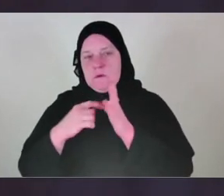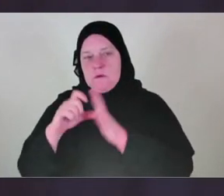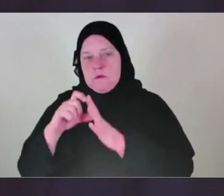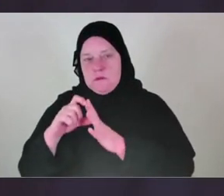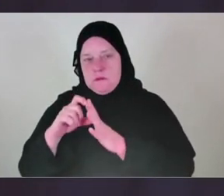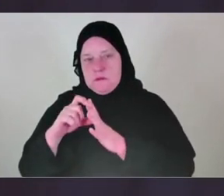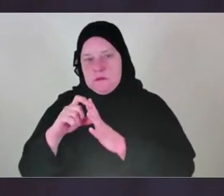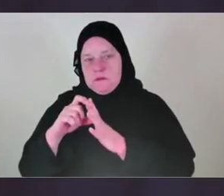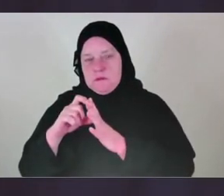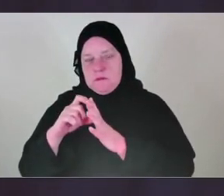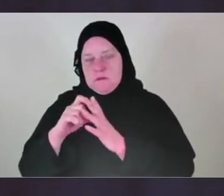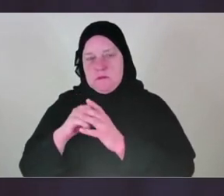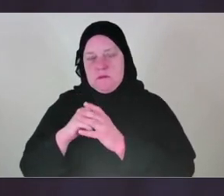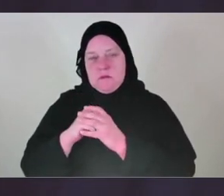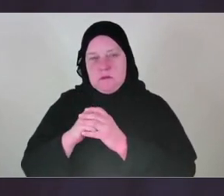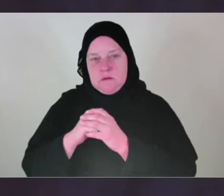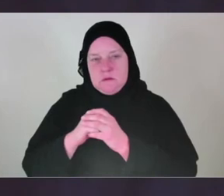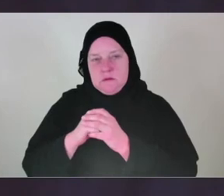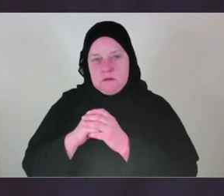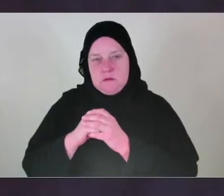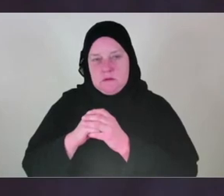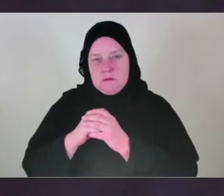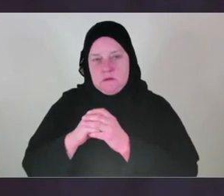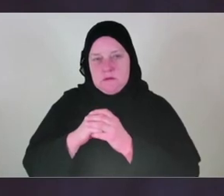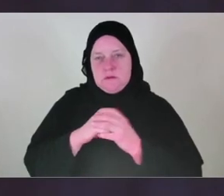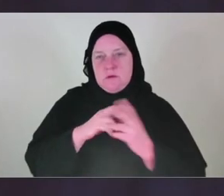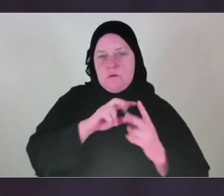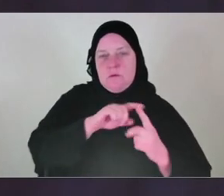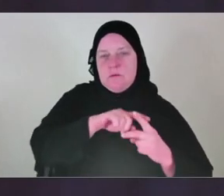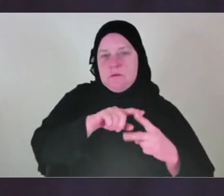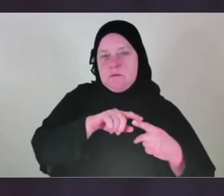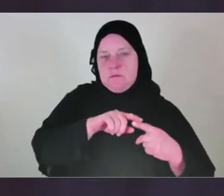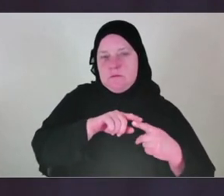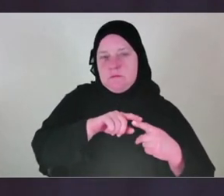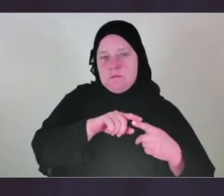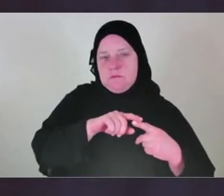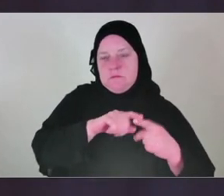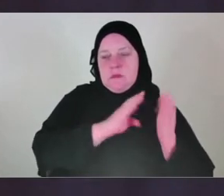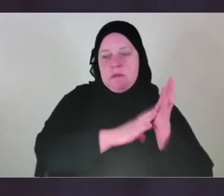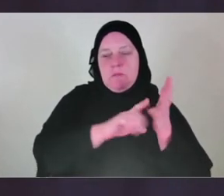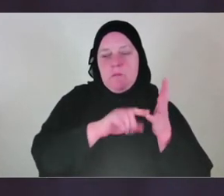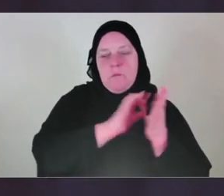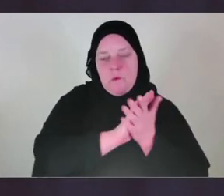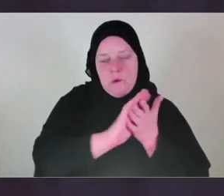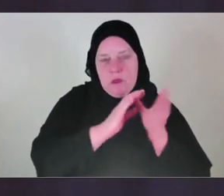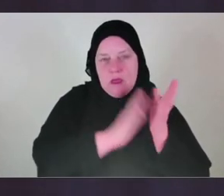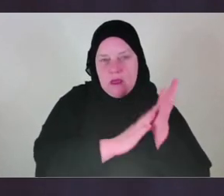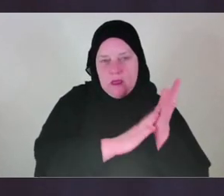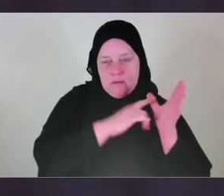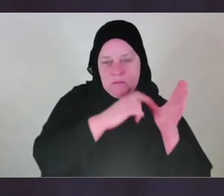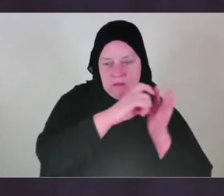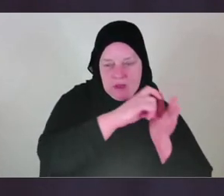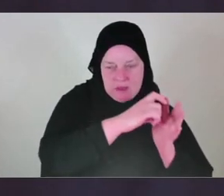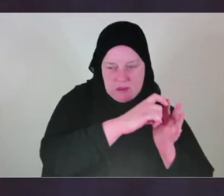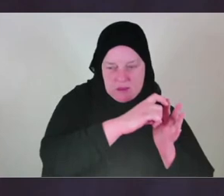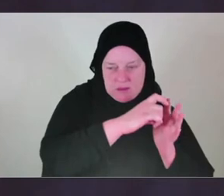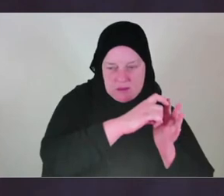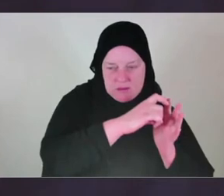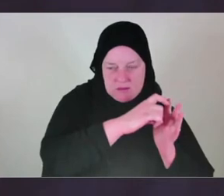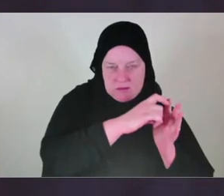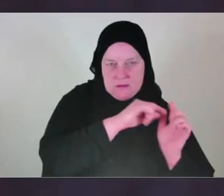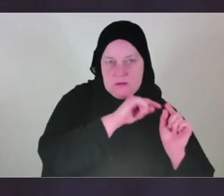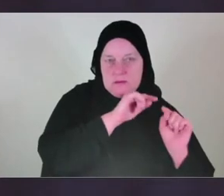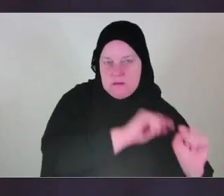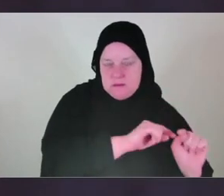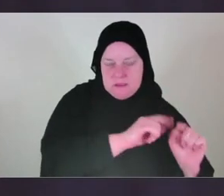Aliyin al-Baqir. So Muhammad ibn Aliyin al-Jawad is called Abu Ja'far